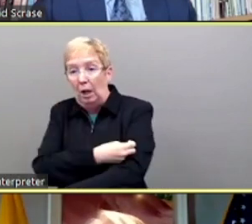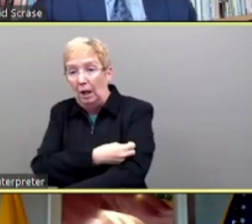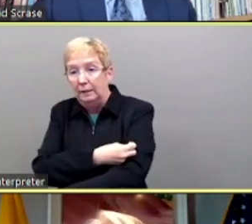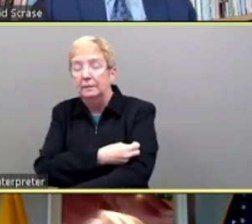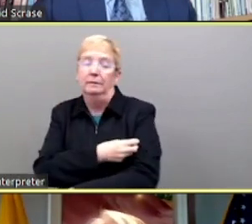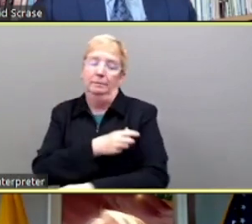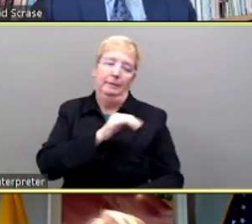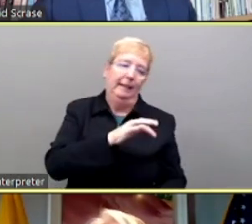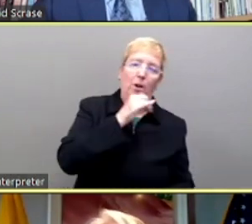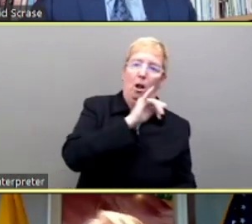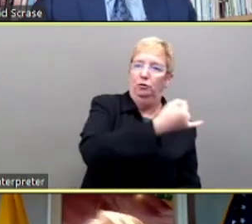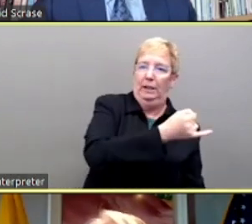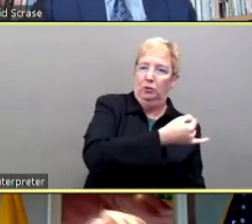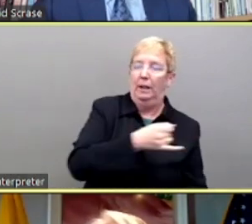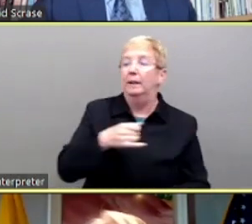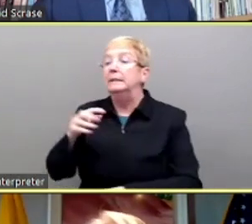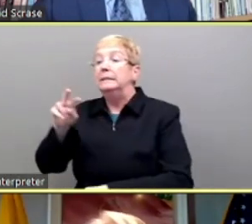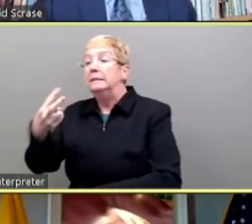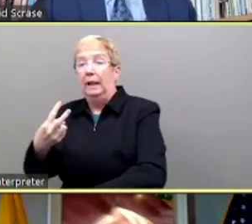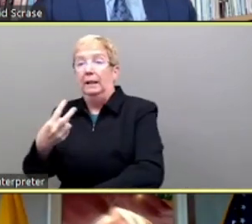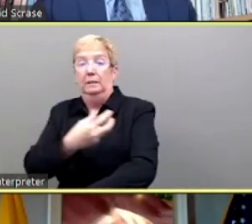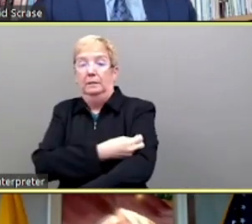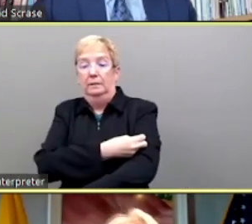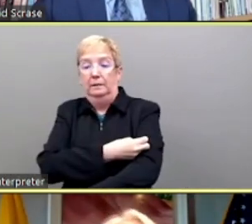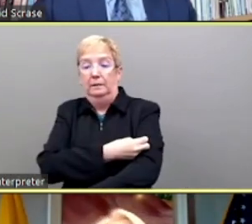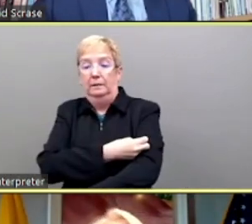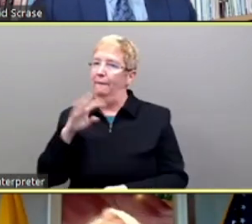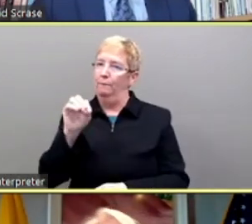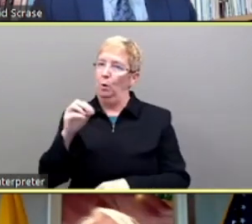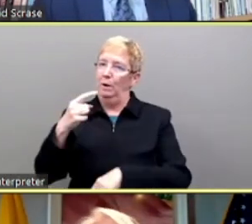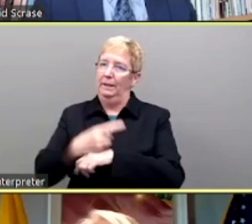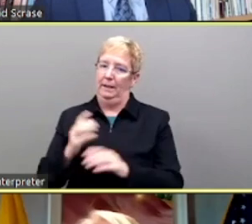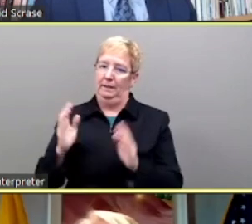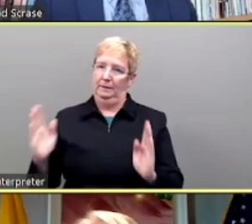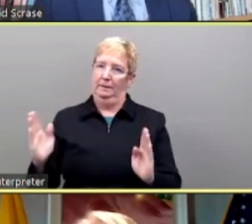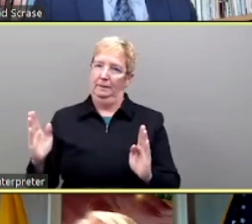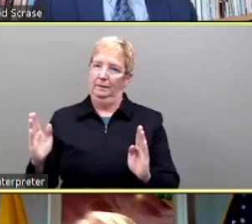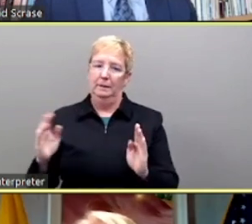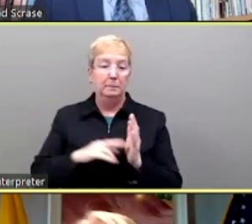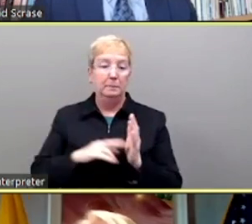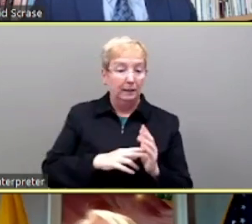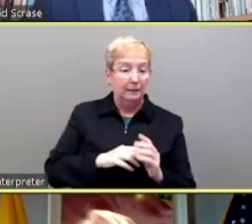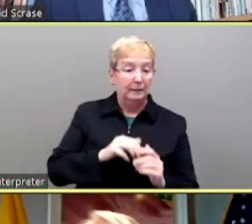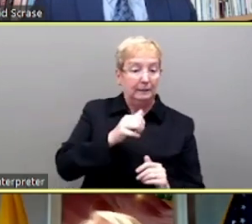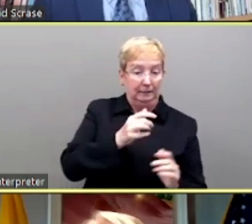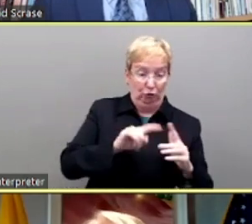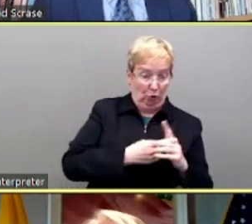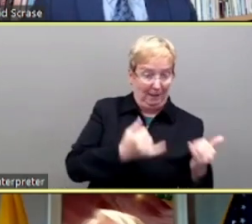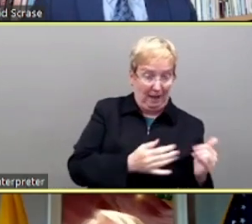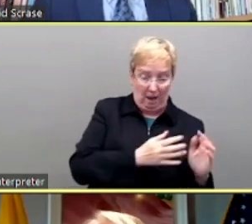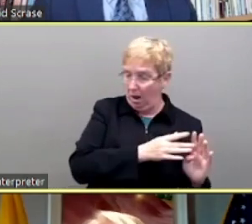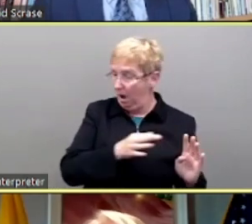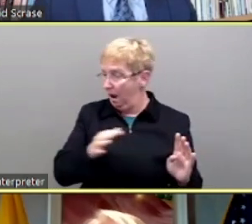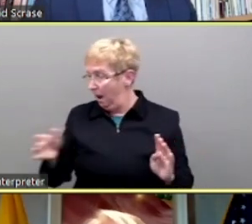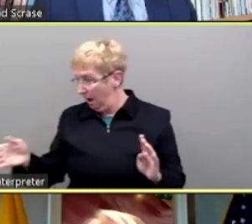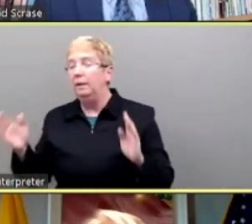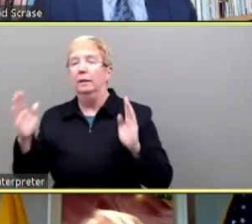40 days of that first shot. That time frame allows for individuals to meet